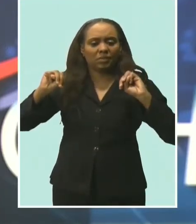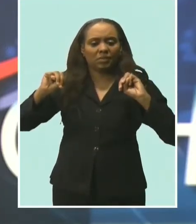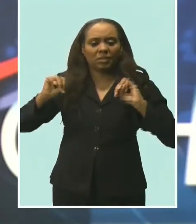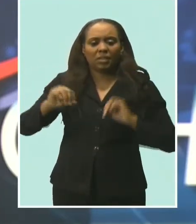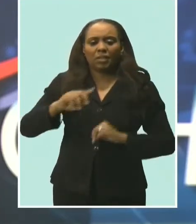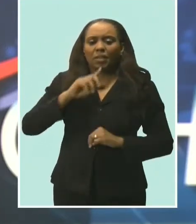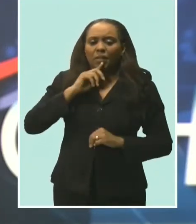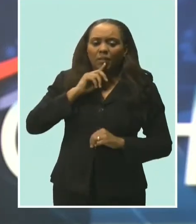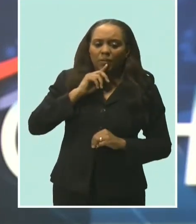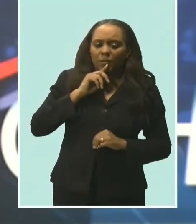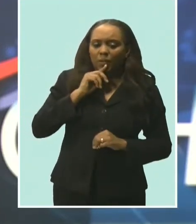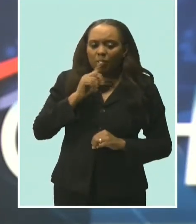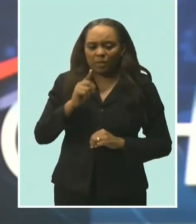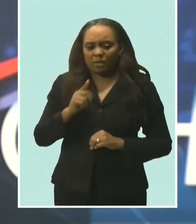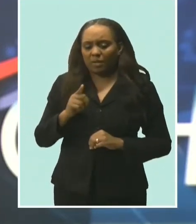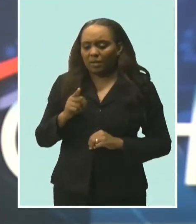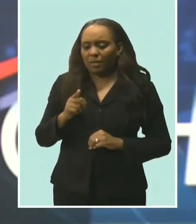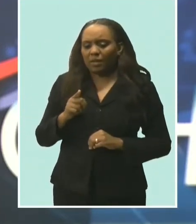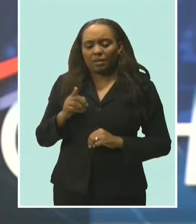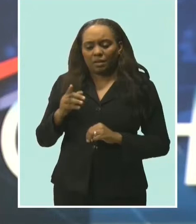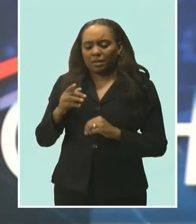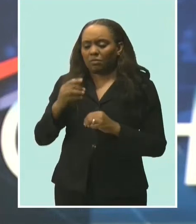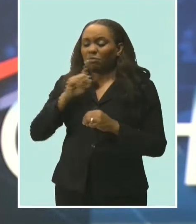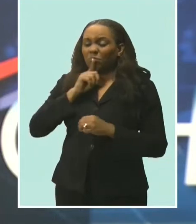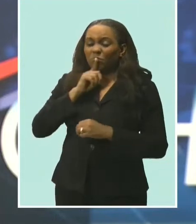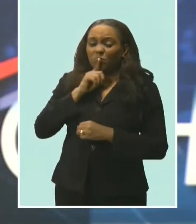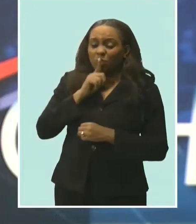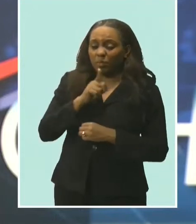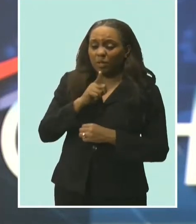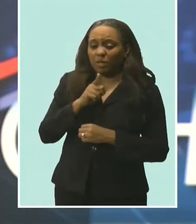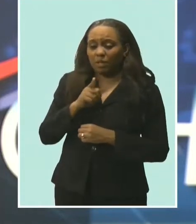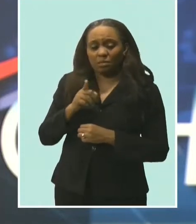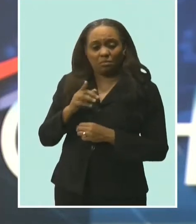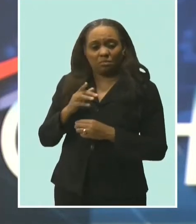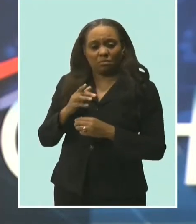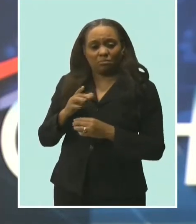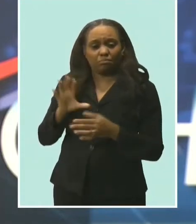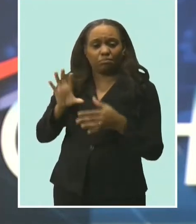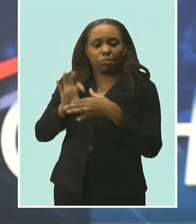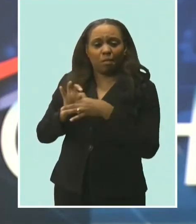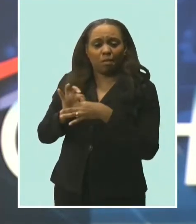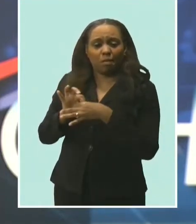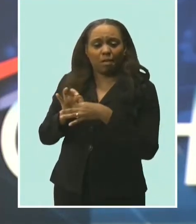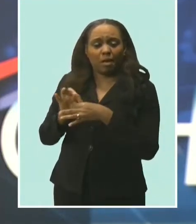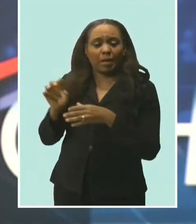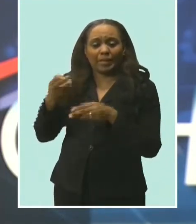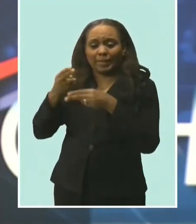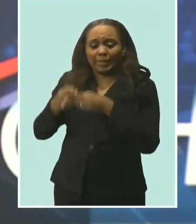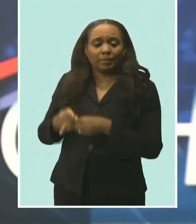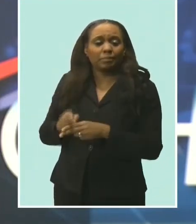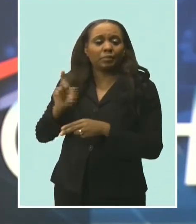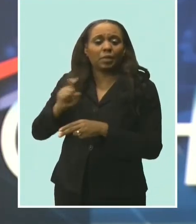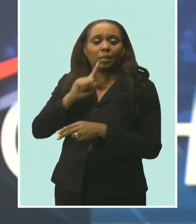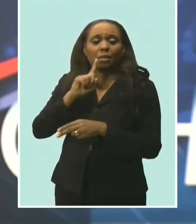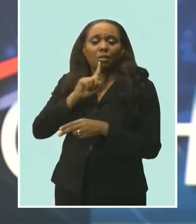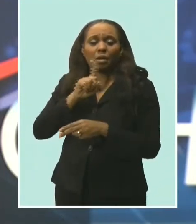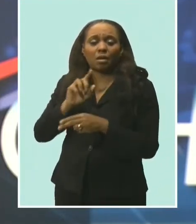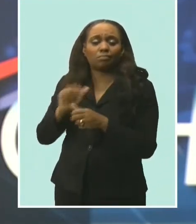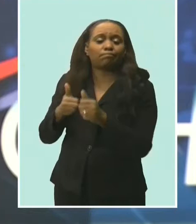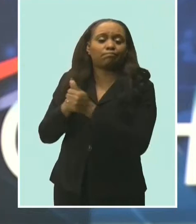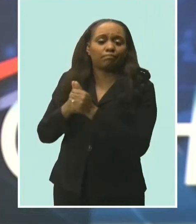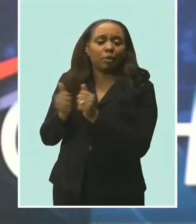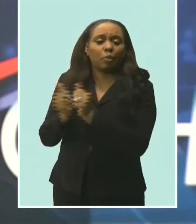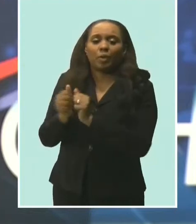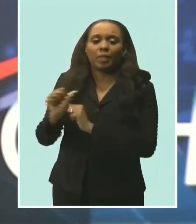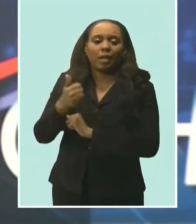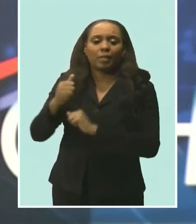Professor Arthur deserves a place rightfully alongside other noted nation builders. Mr. Pisa stated that despite being associated